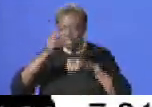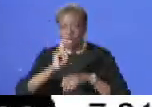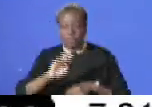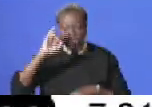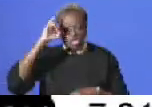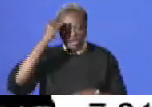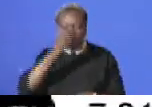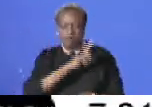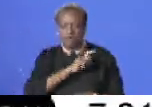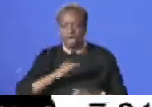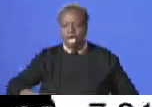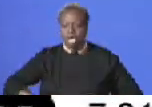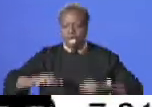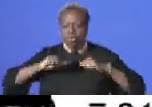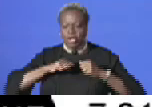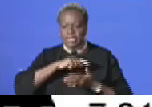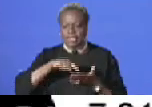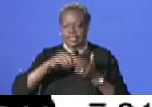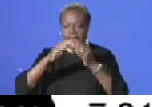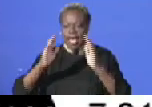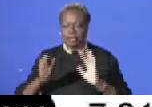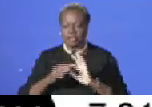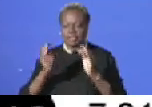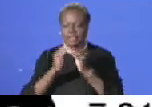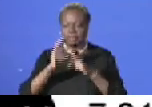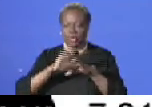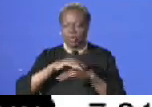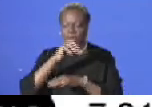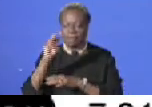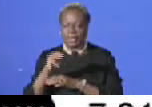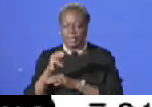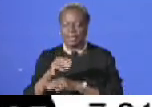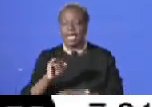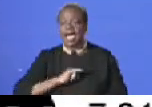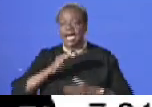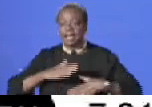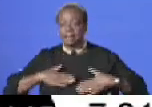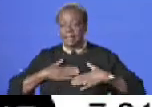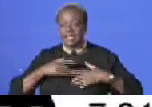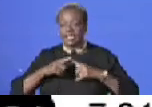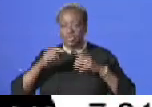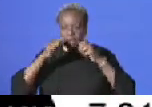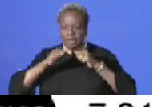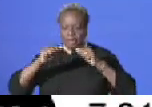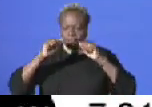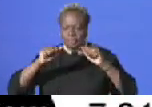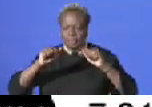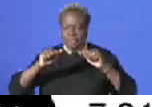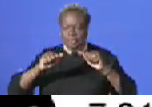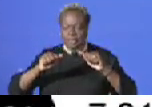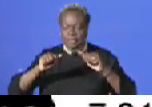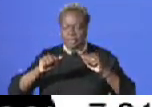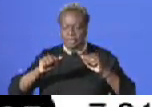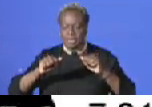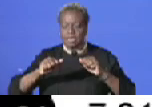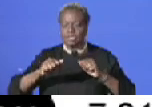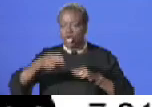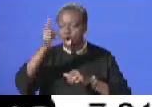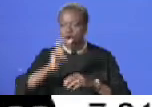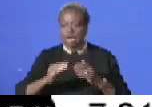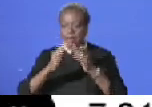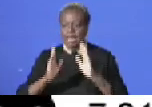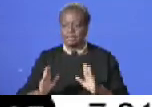Lloyd, addressing this in the House of Assembly on Monday. I am pleased to announce to this Honorable House and to the Bahamian